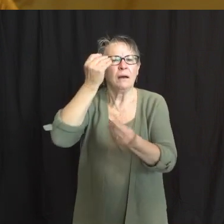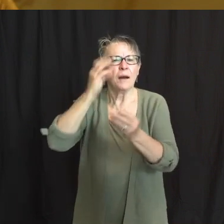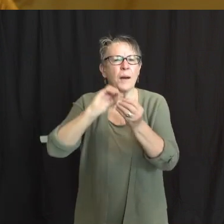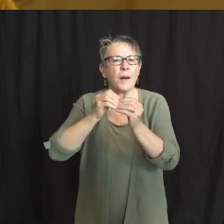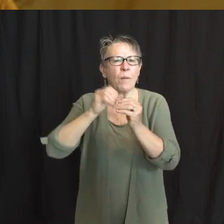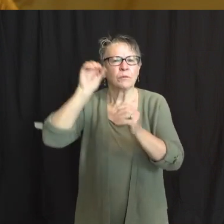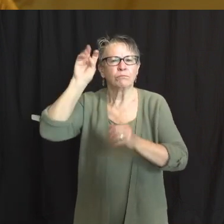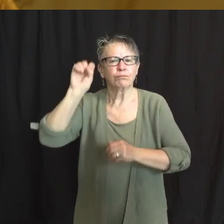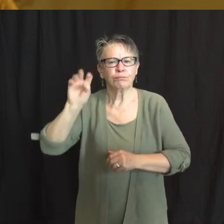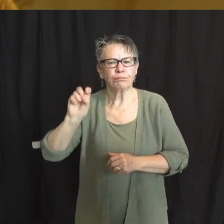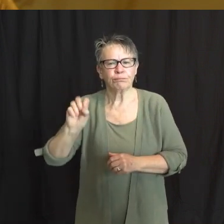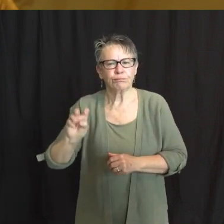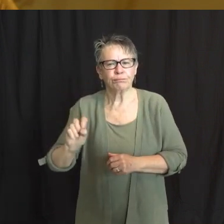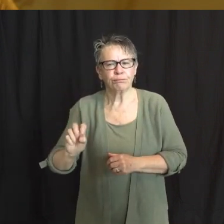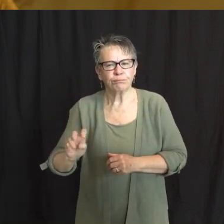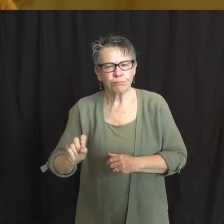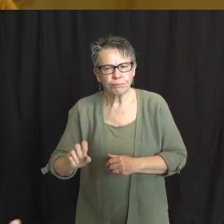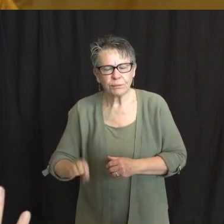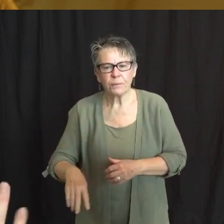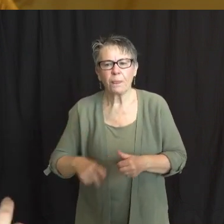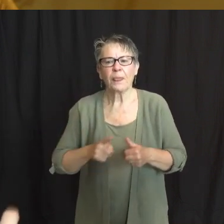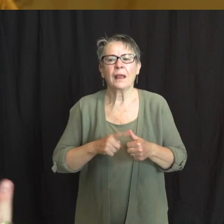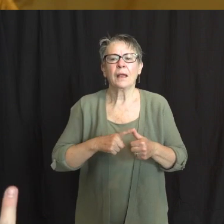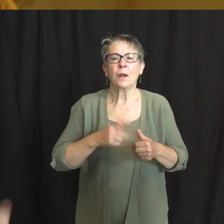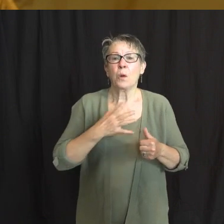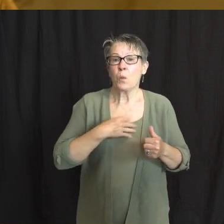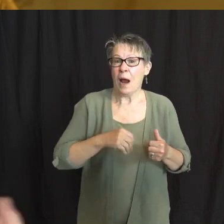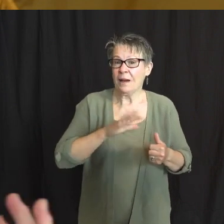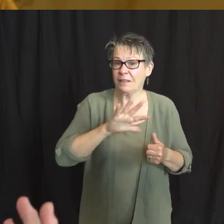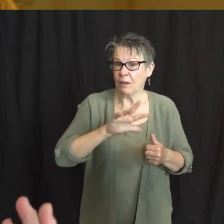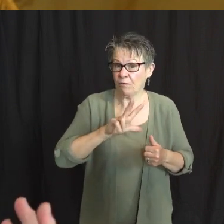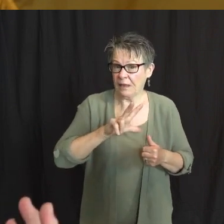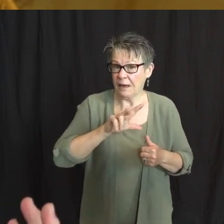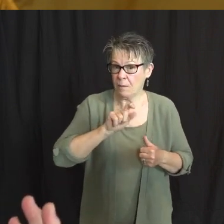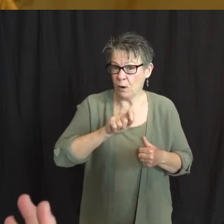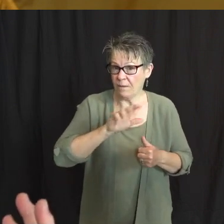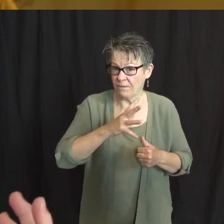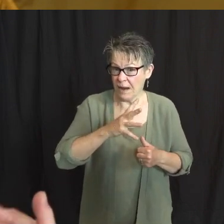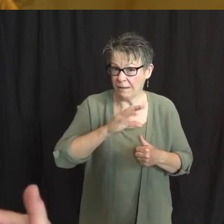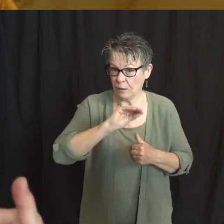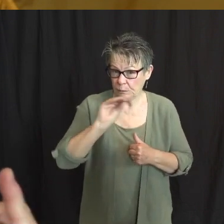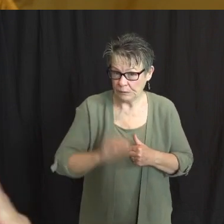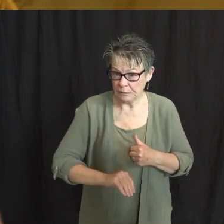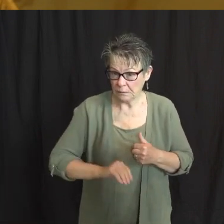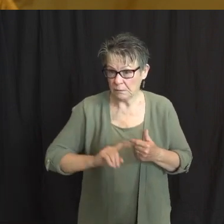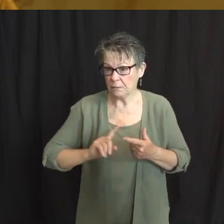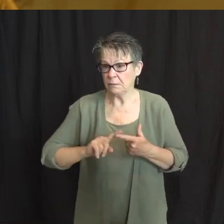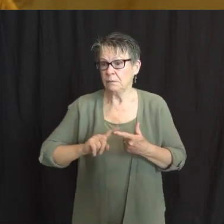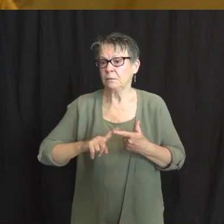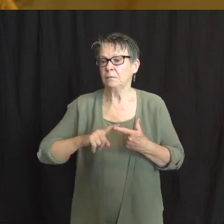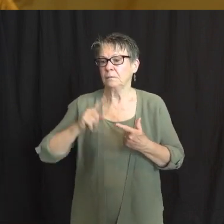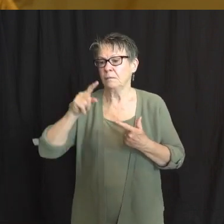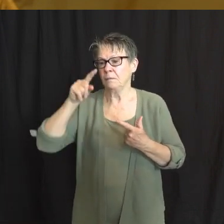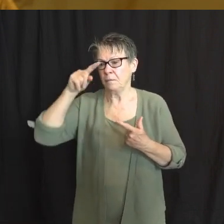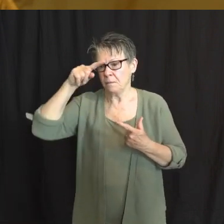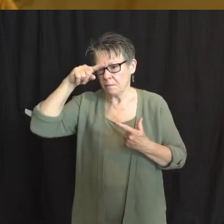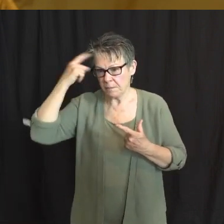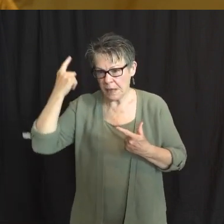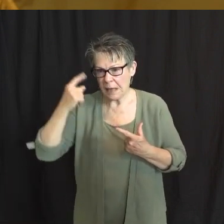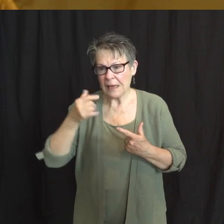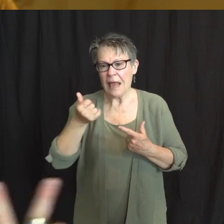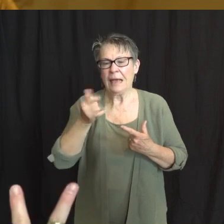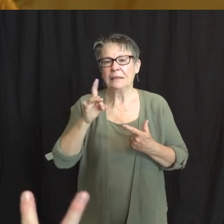white, 53.4, black, 18.6, Hispanic, 19.2,